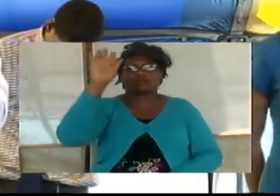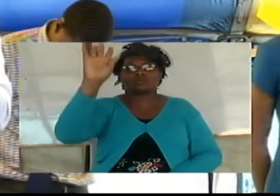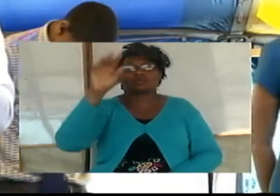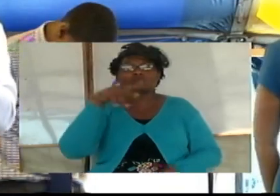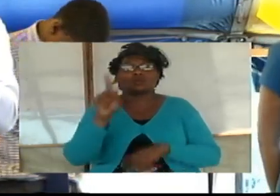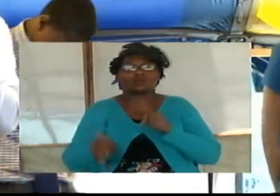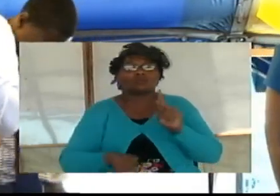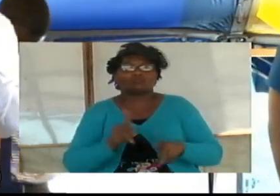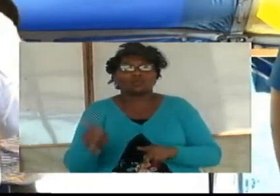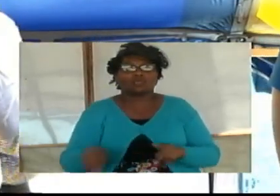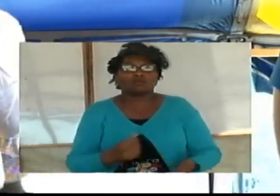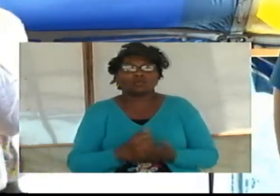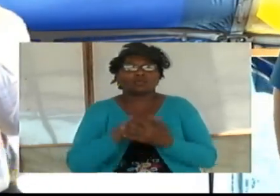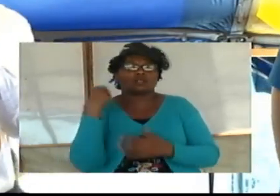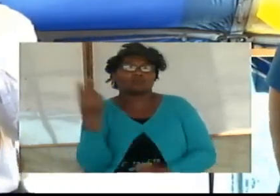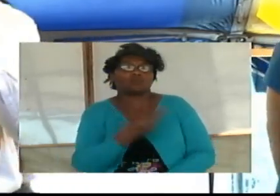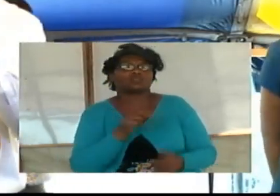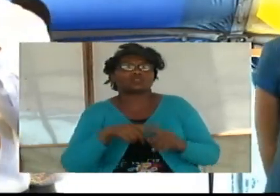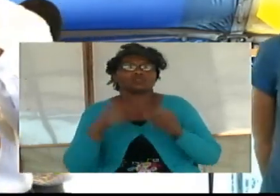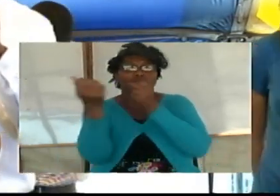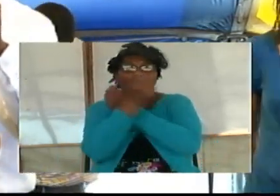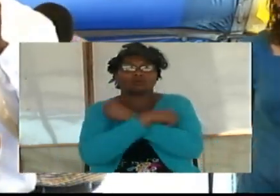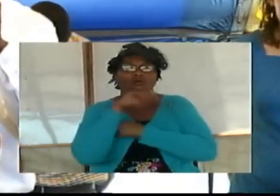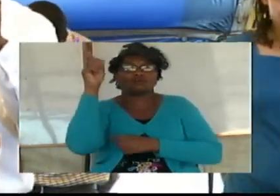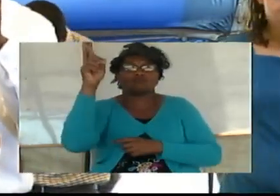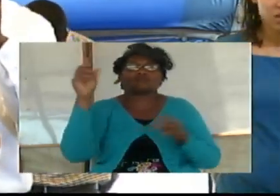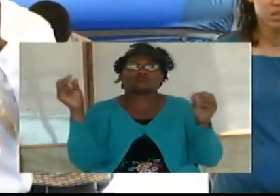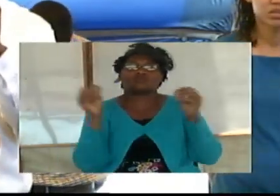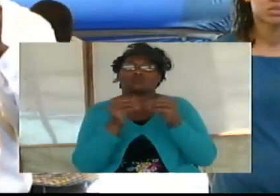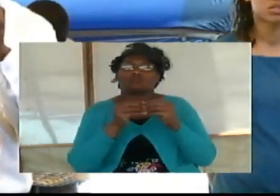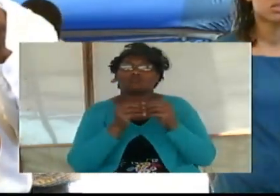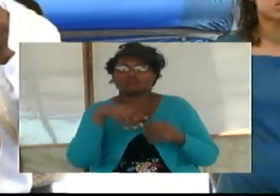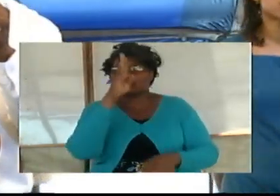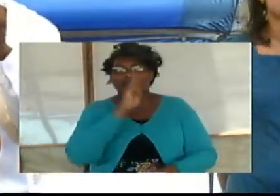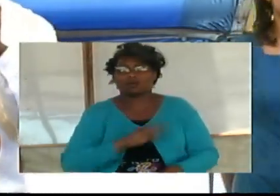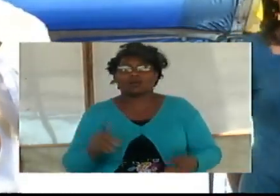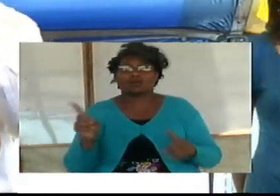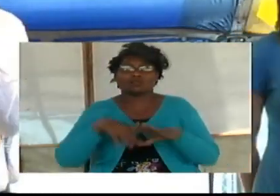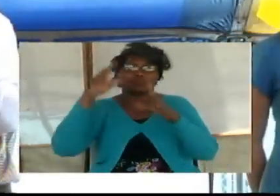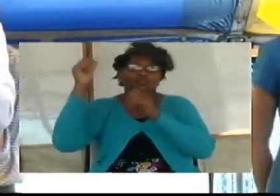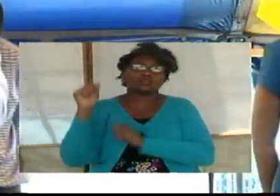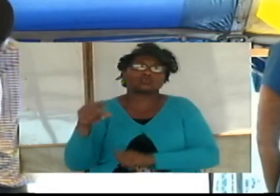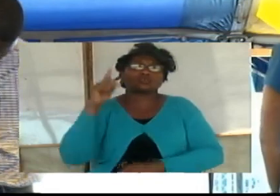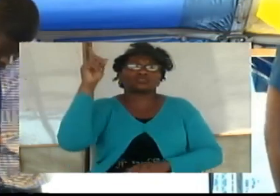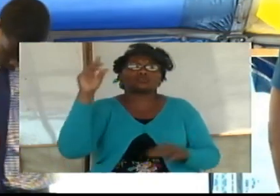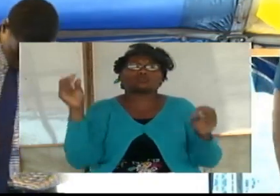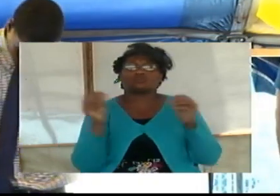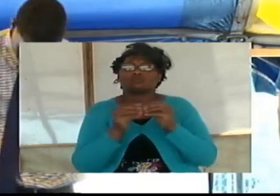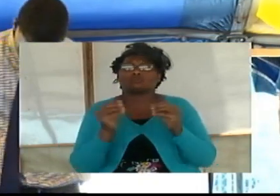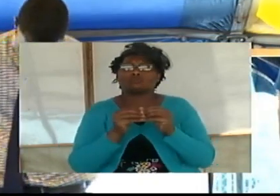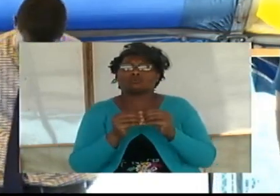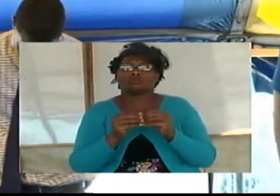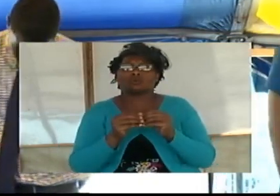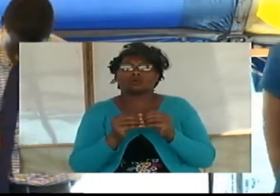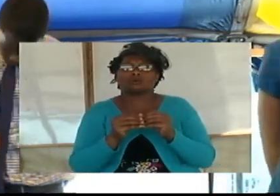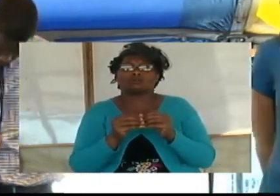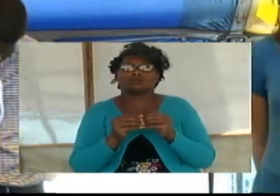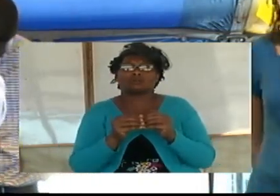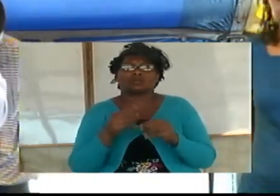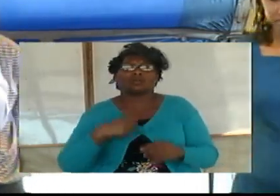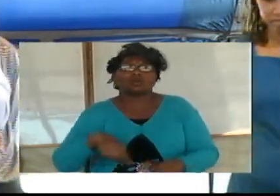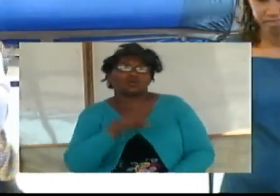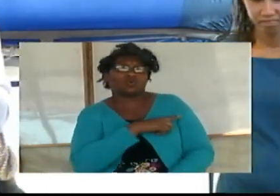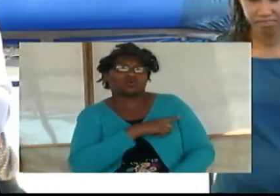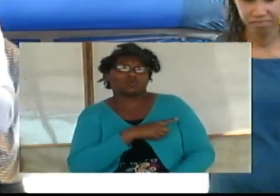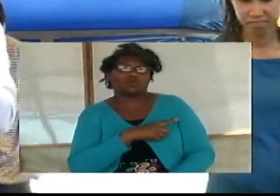God, to love you more. Help us, Lord God, to trust you more. As we close in prayer, we ask in the name